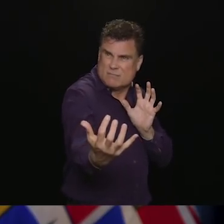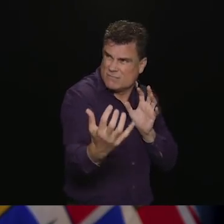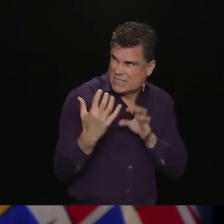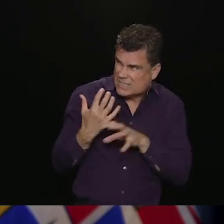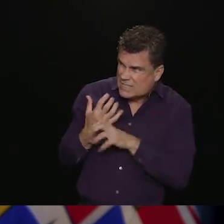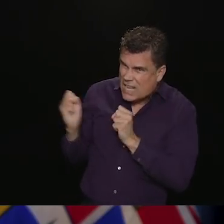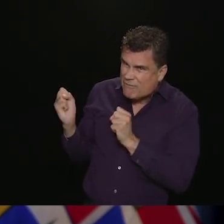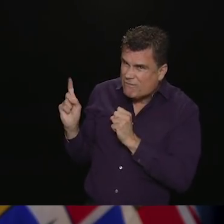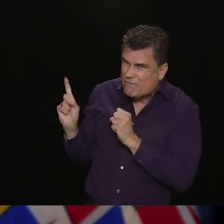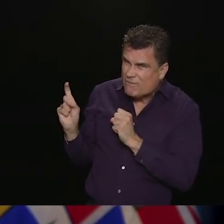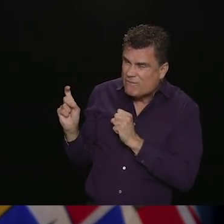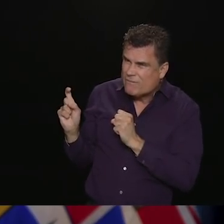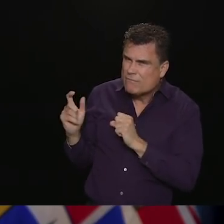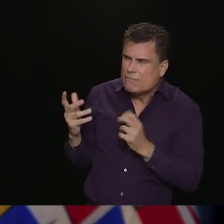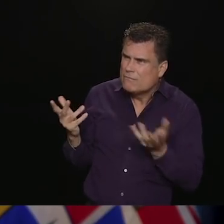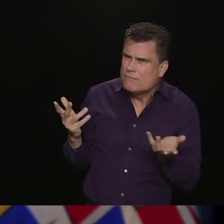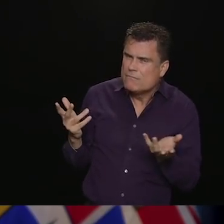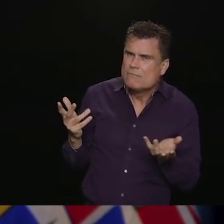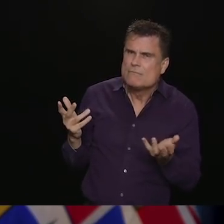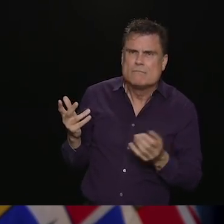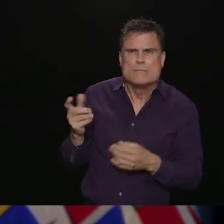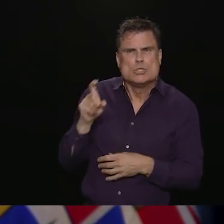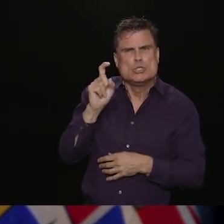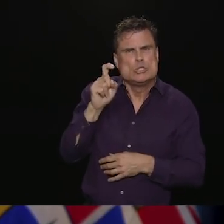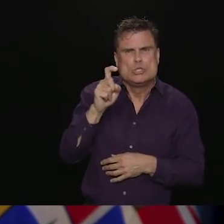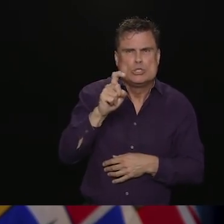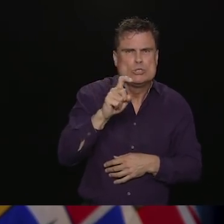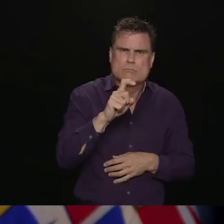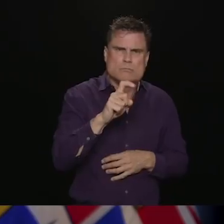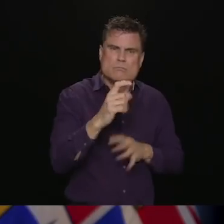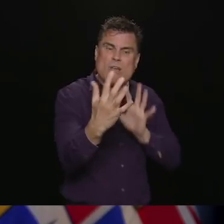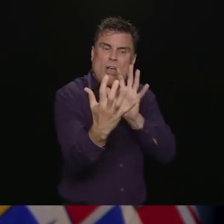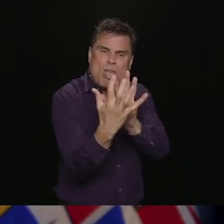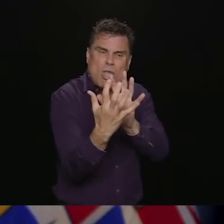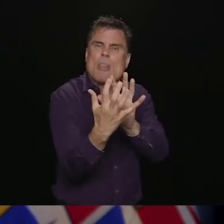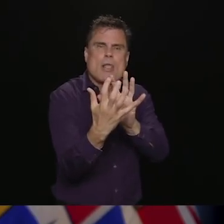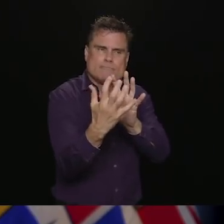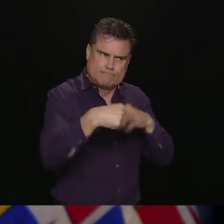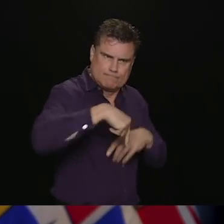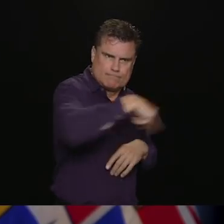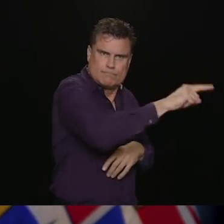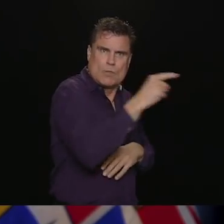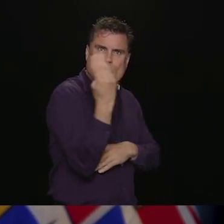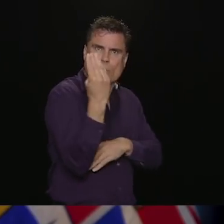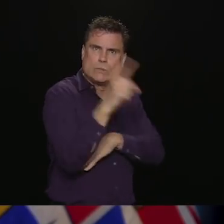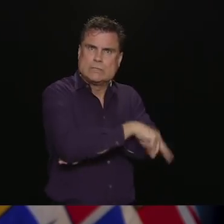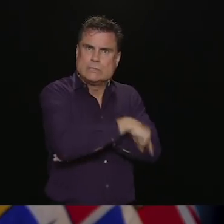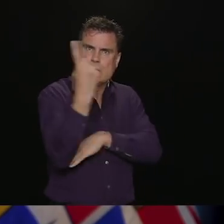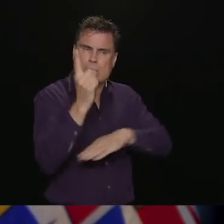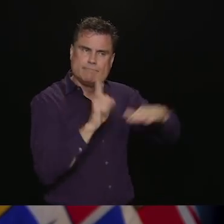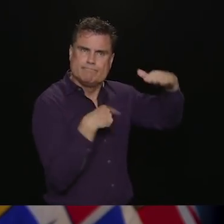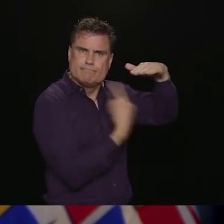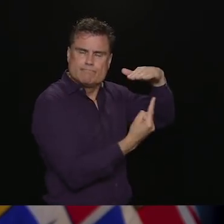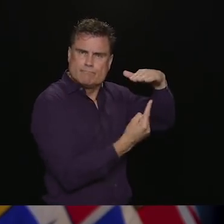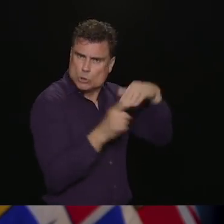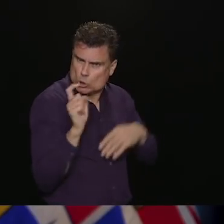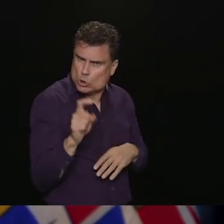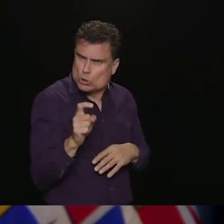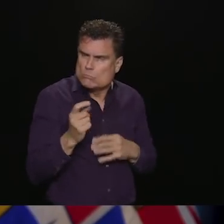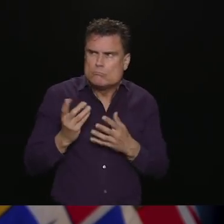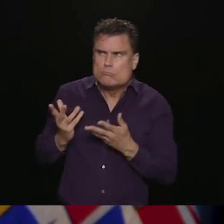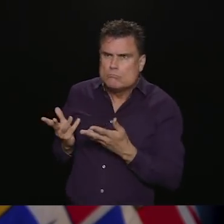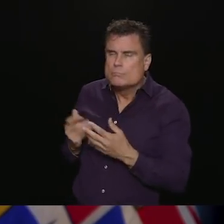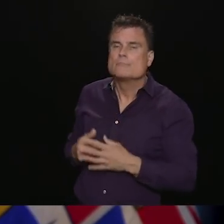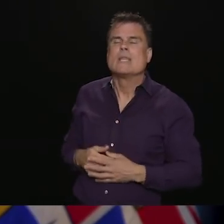Yeah. So we've talked about this before as well. You know, it depends, of course, if that is your circle and